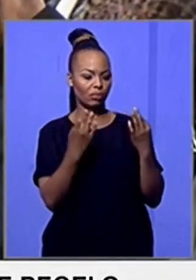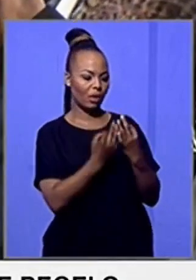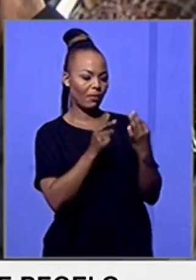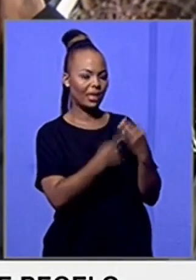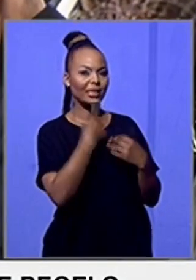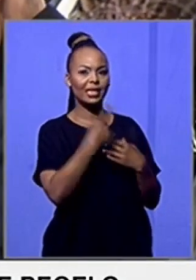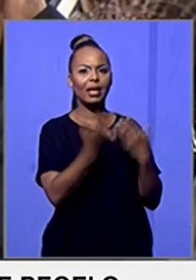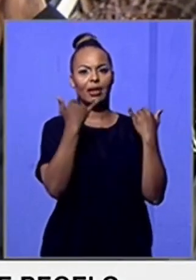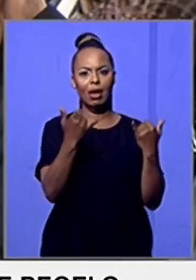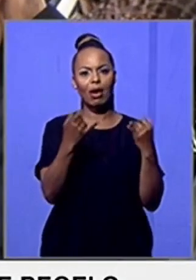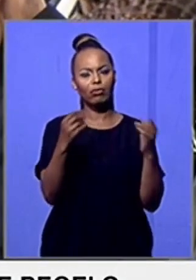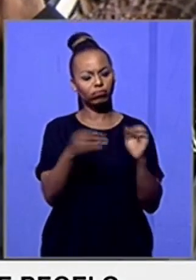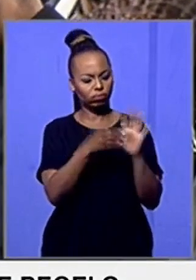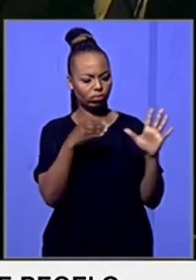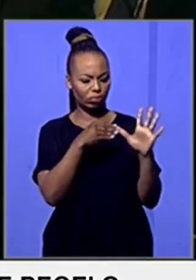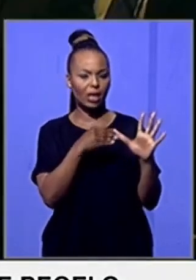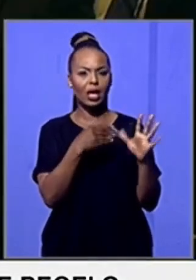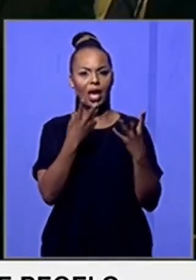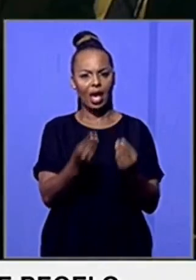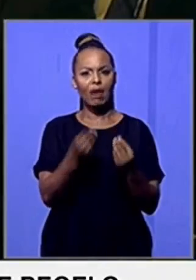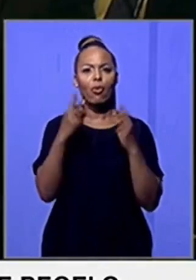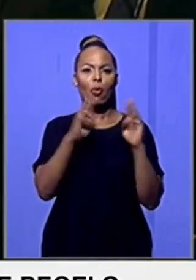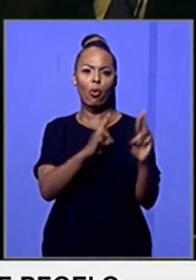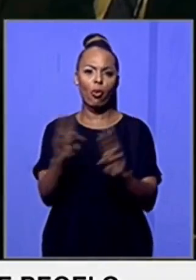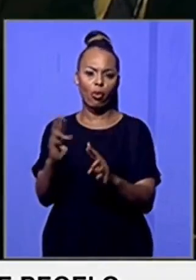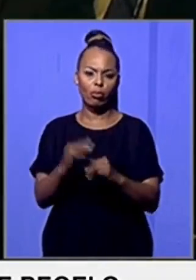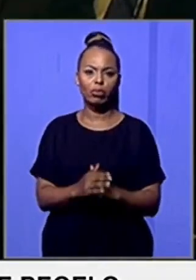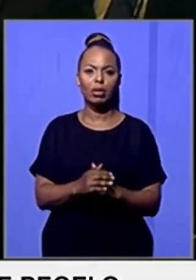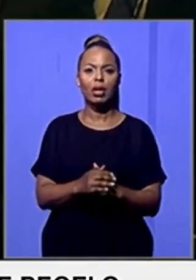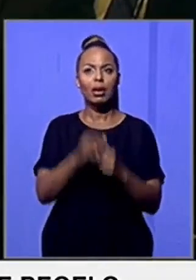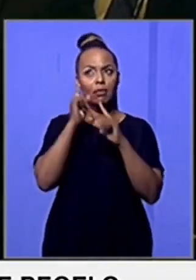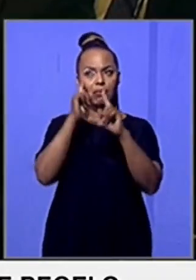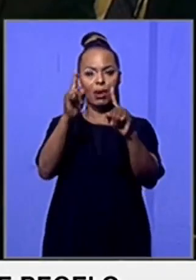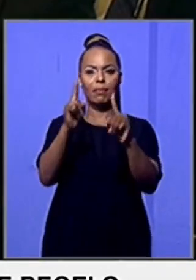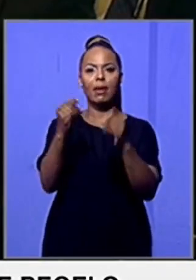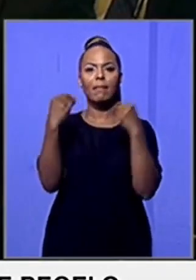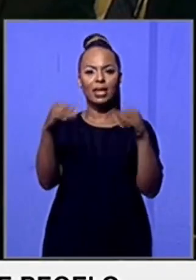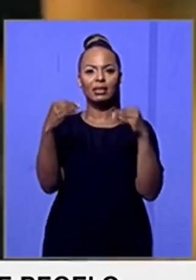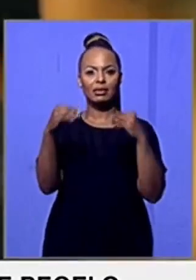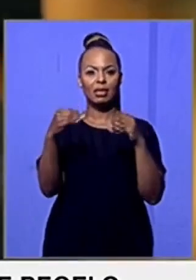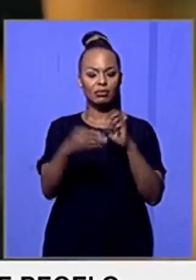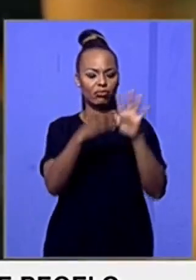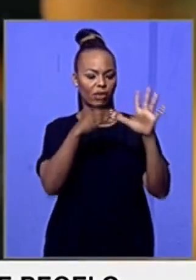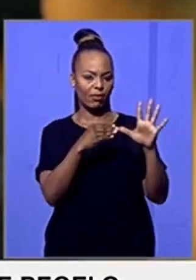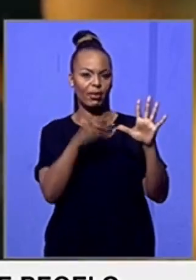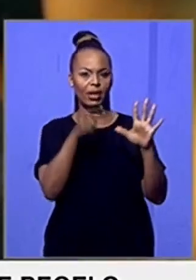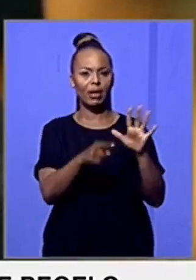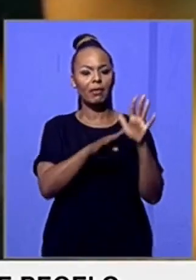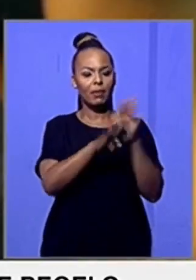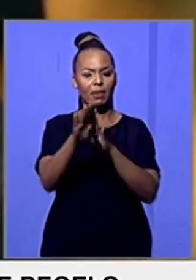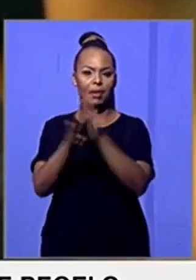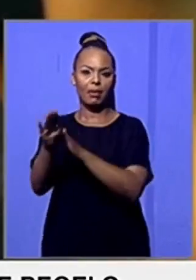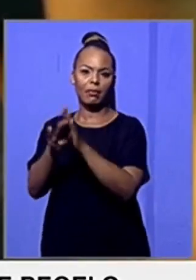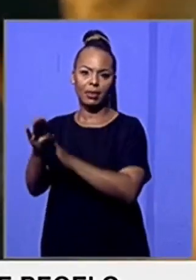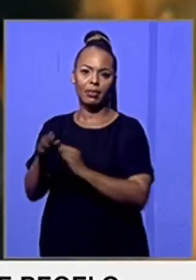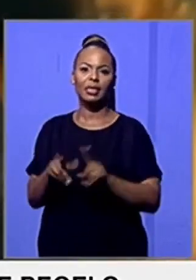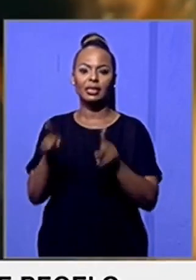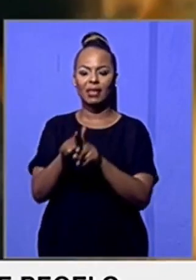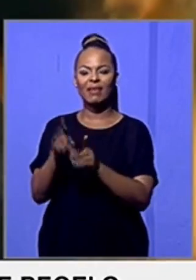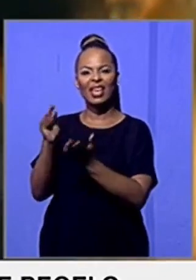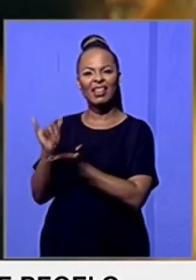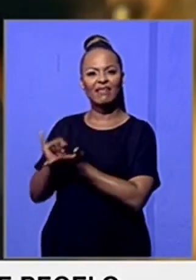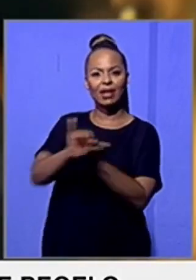supilwe maphata a go ikgolaganya mo gare ga BRICS go godisa kgwebisano ga mmogo le dipontsho tsa diporojeke tsa dipeeletso.